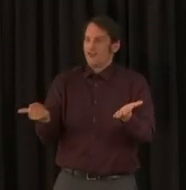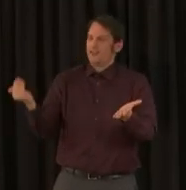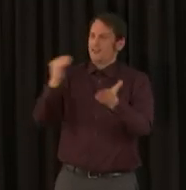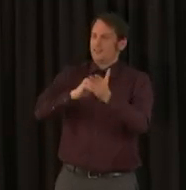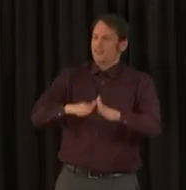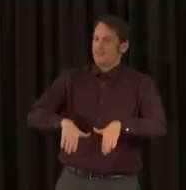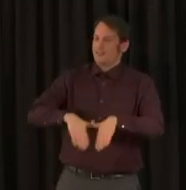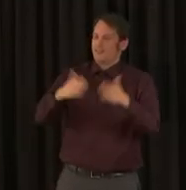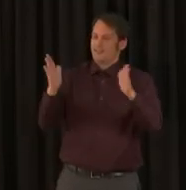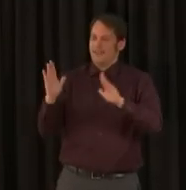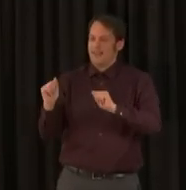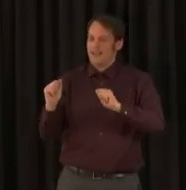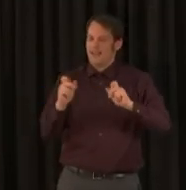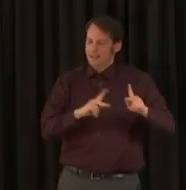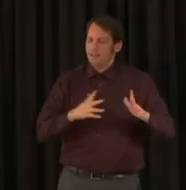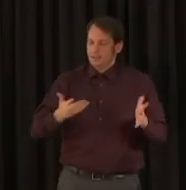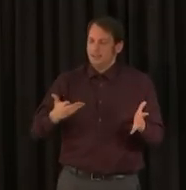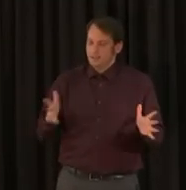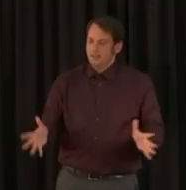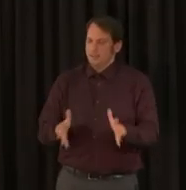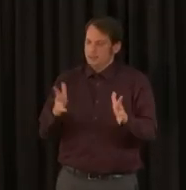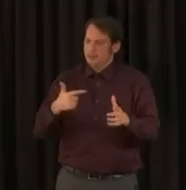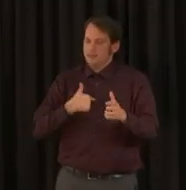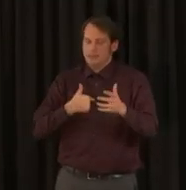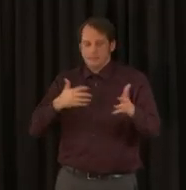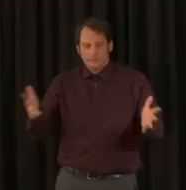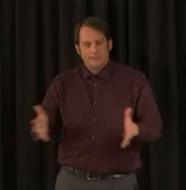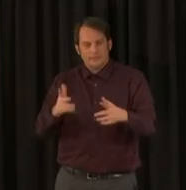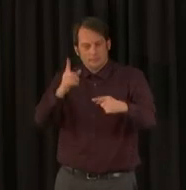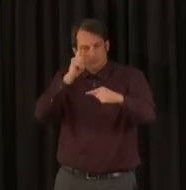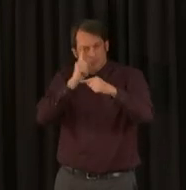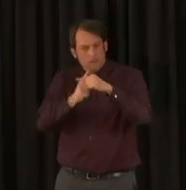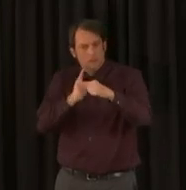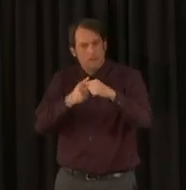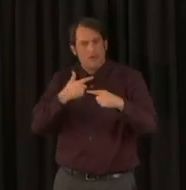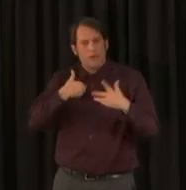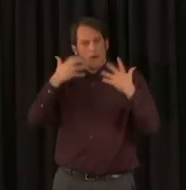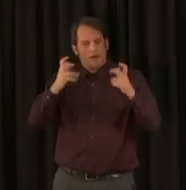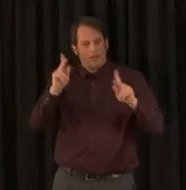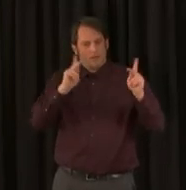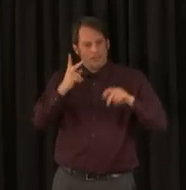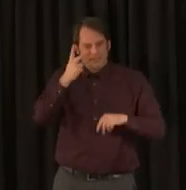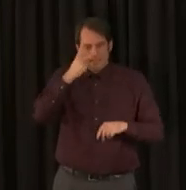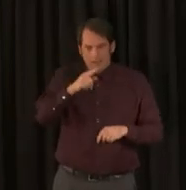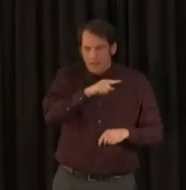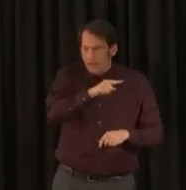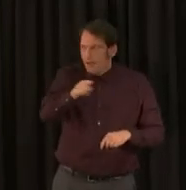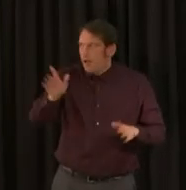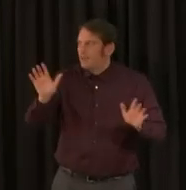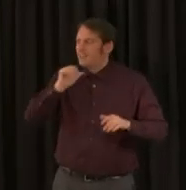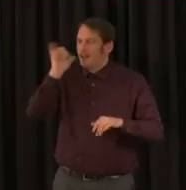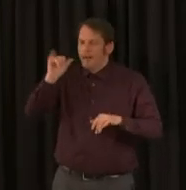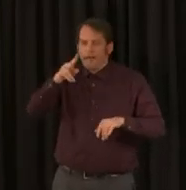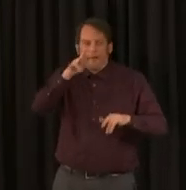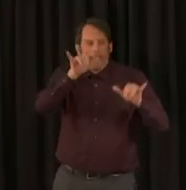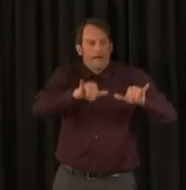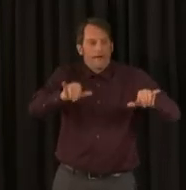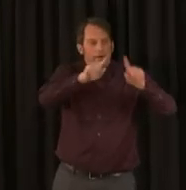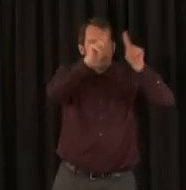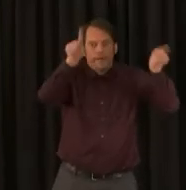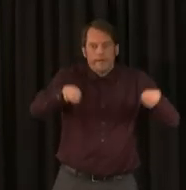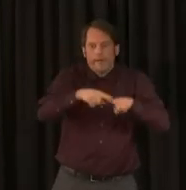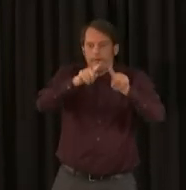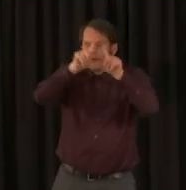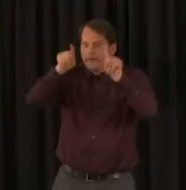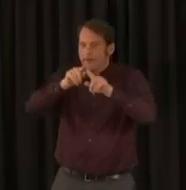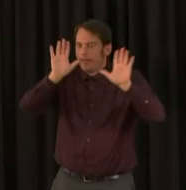is reopening for business. And part of that effort is to make sure that businesses in the downtown DC area know of